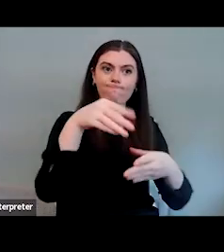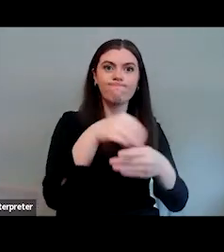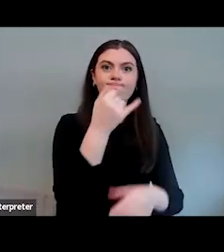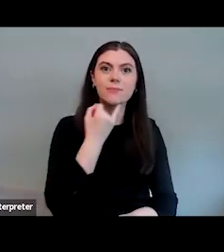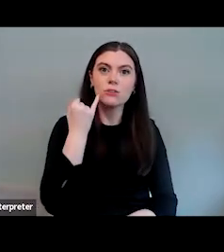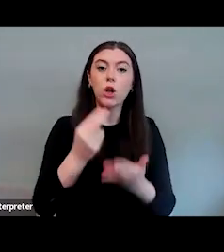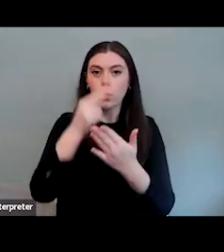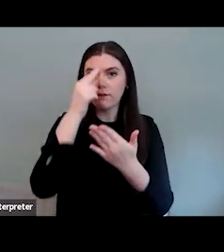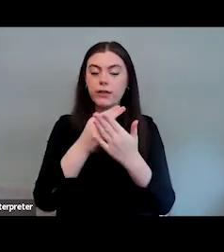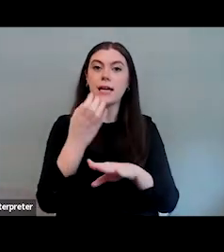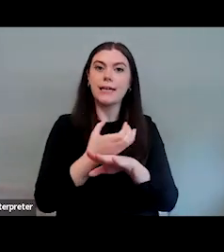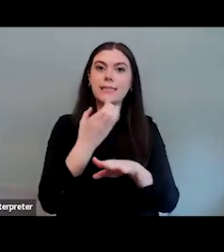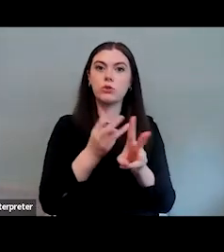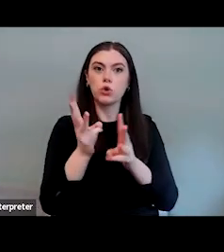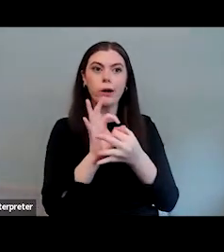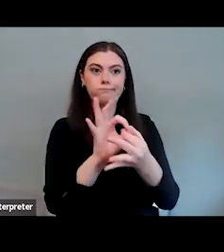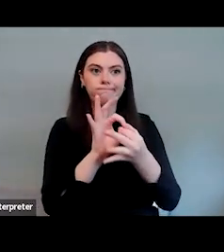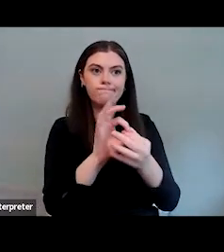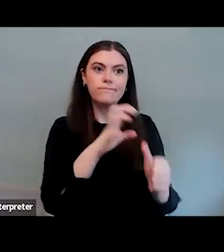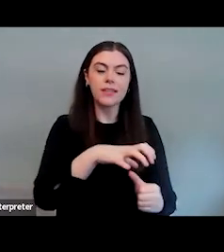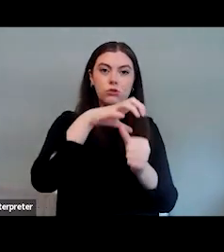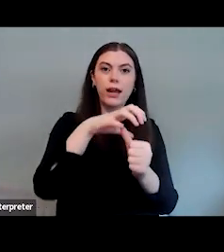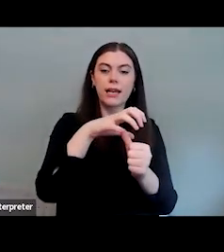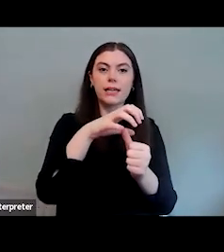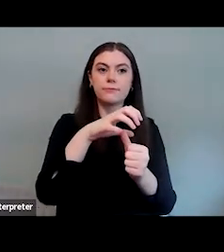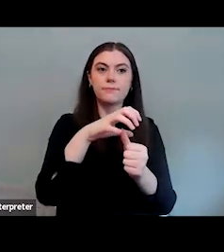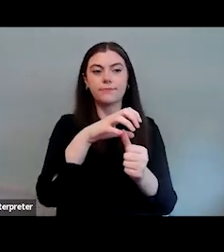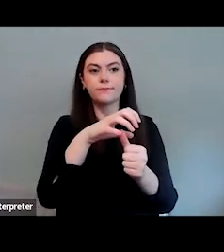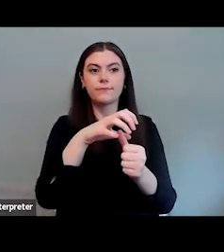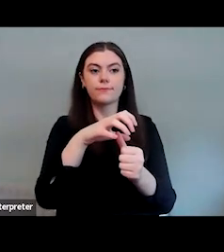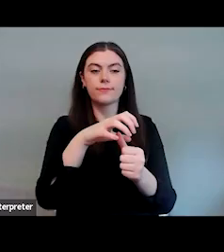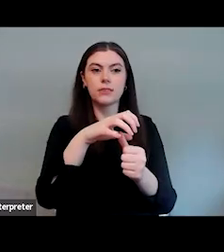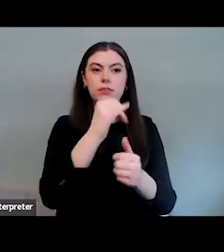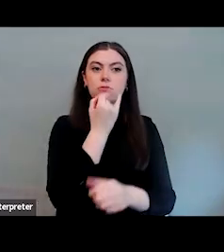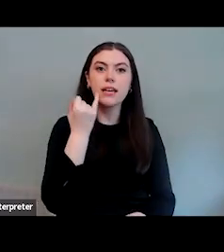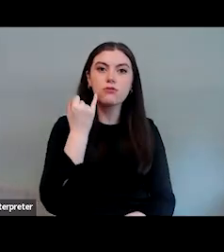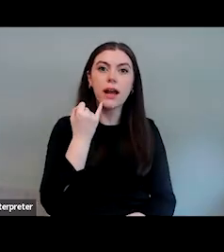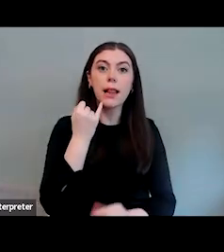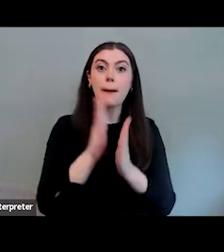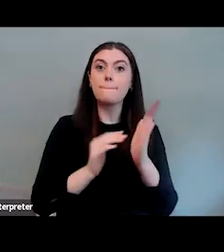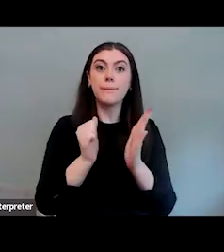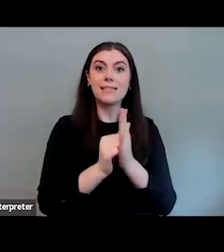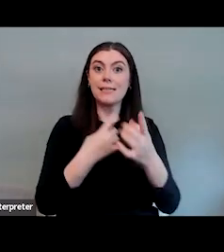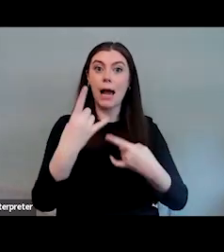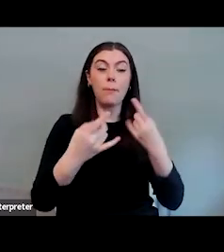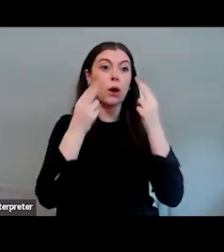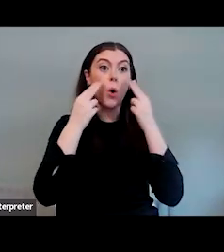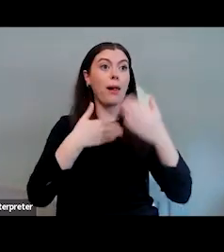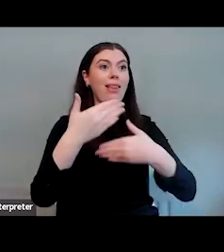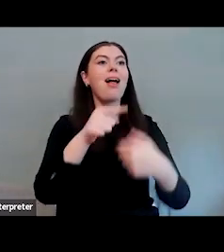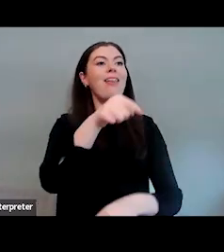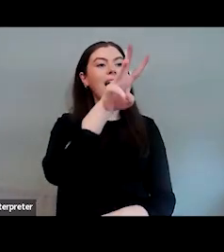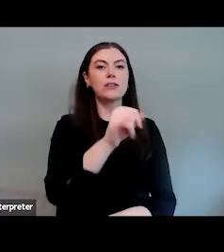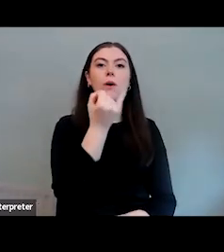to cooperate with Israeli institutions, when business as usual is perpetuated, is what allows Israel to